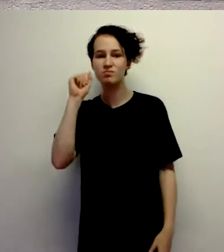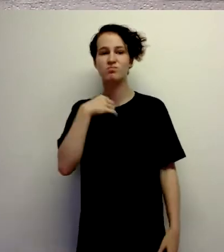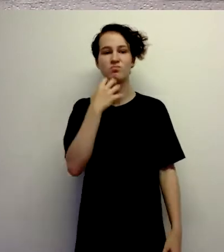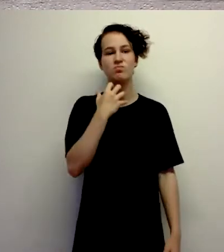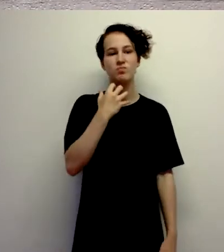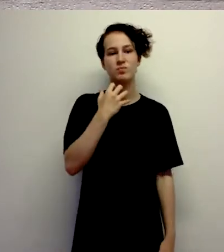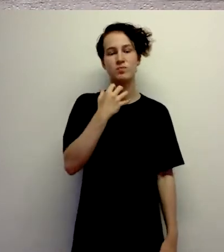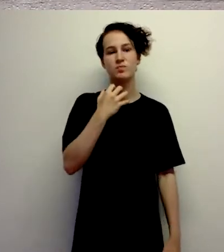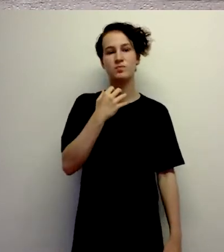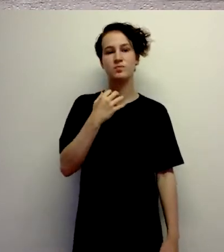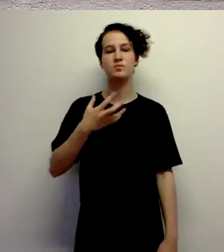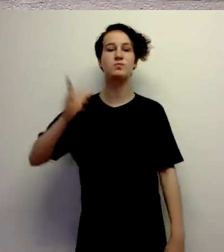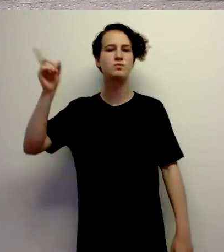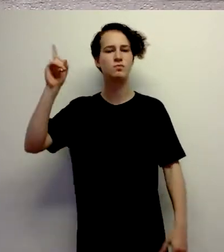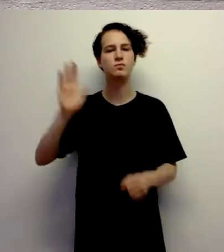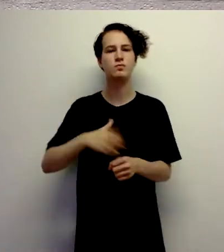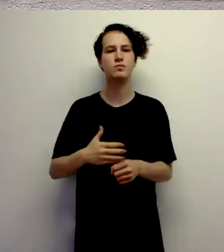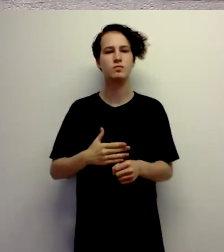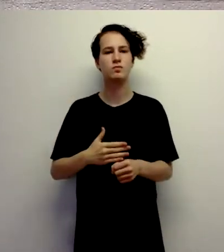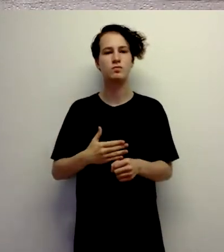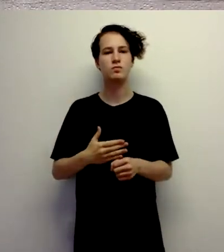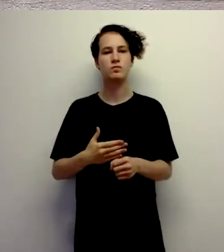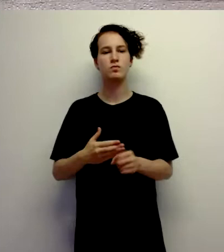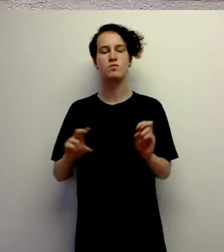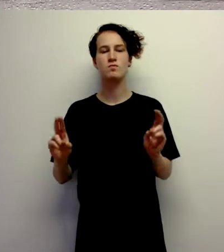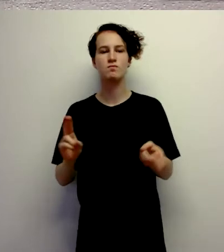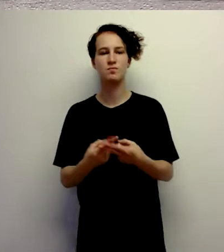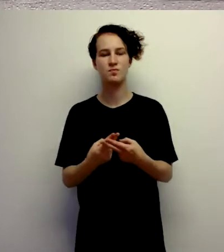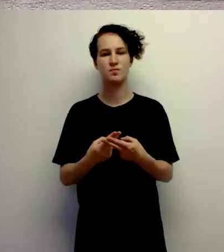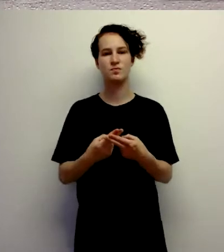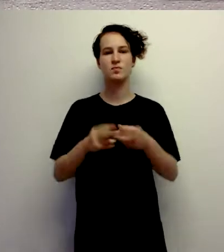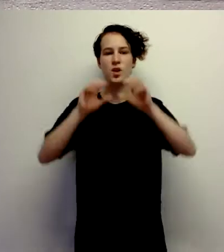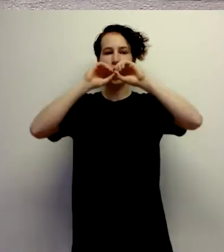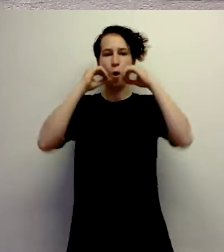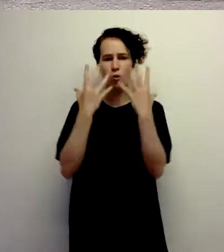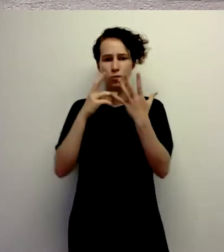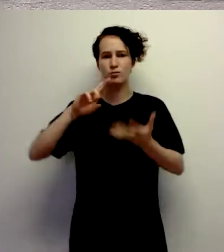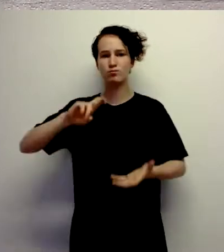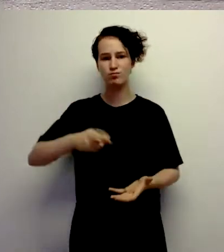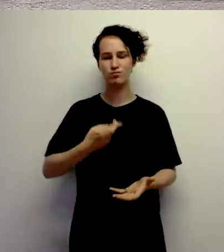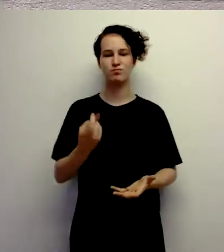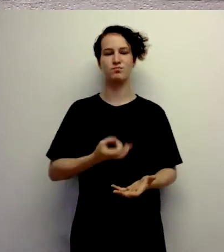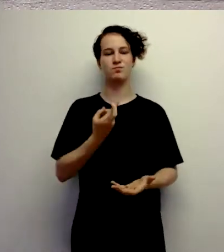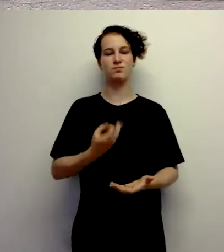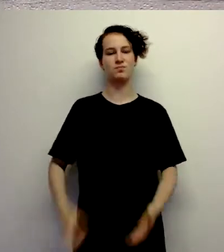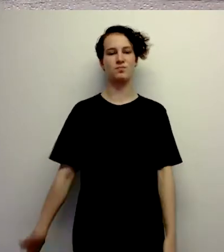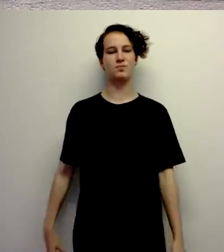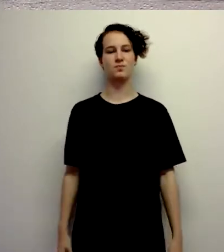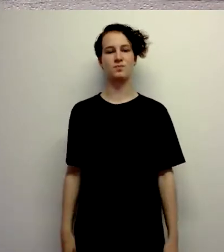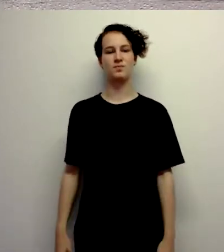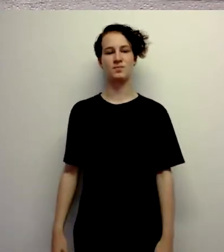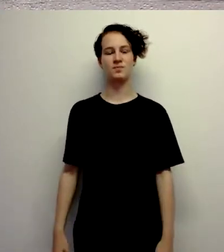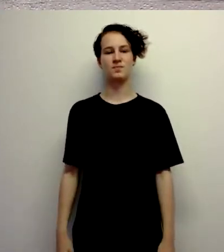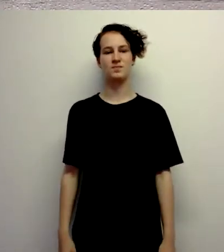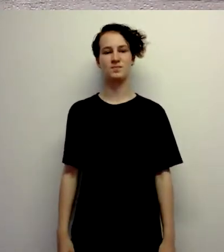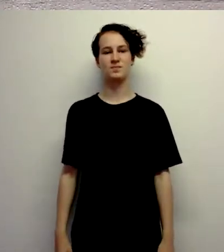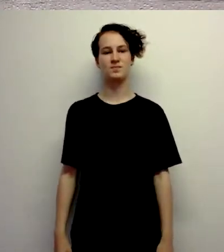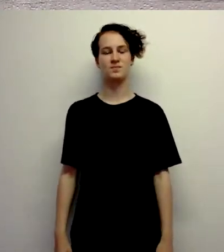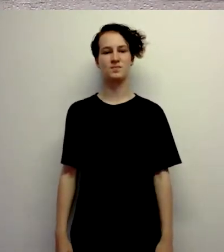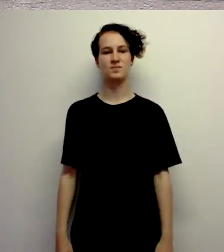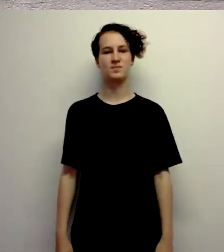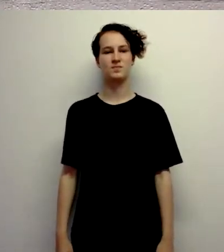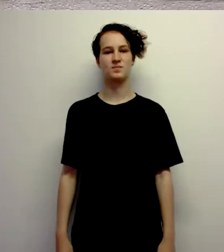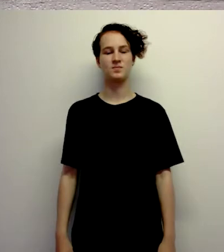make today are made out of balloons and rice, and they will last a little bit of time and won't get bruised like they would if you had a